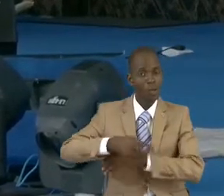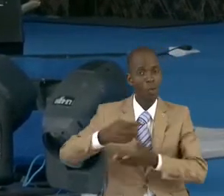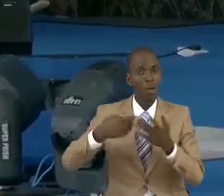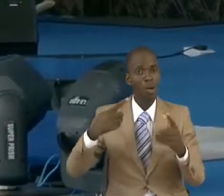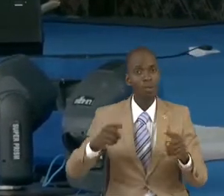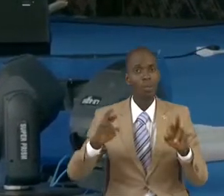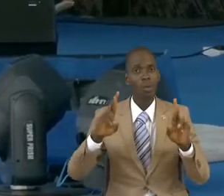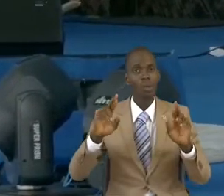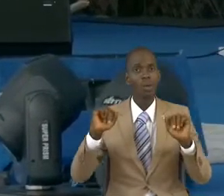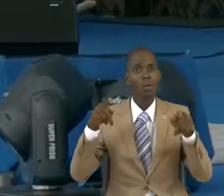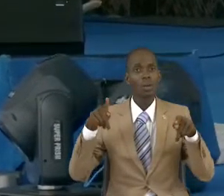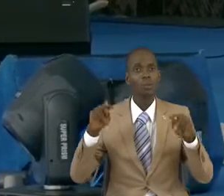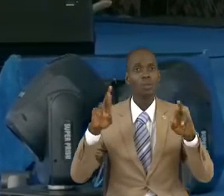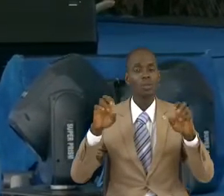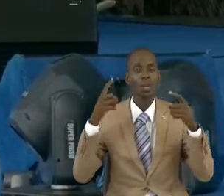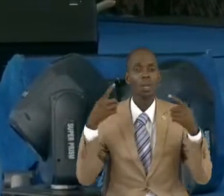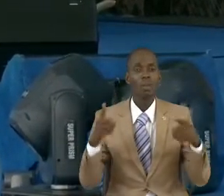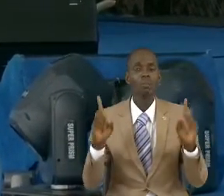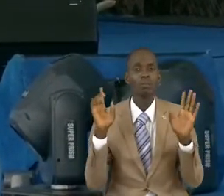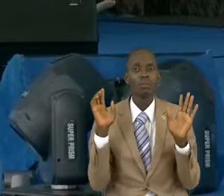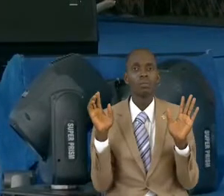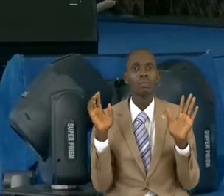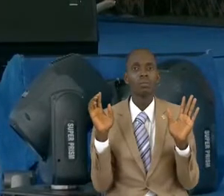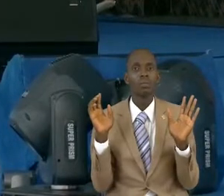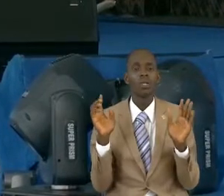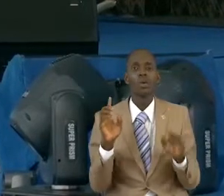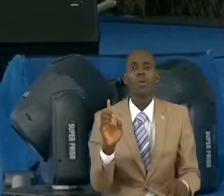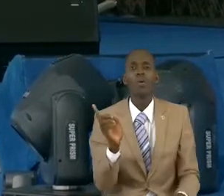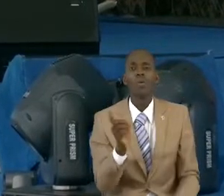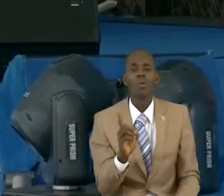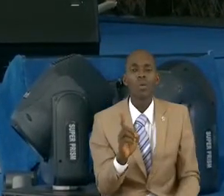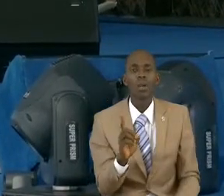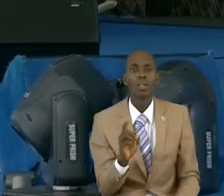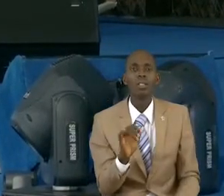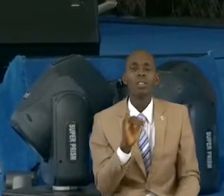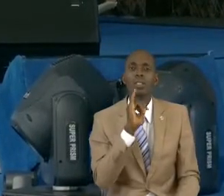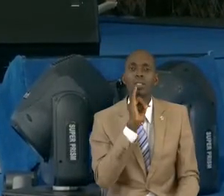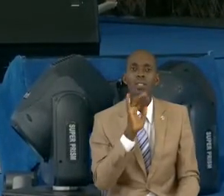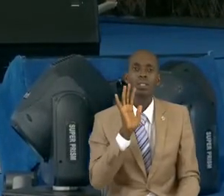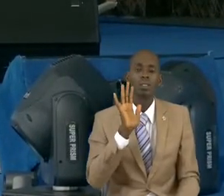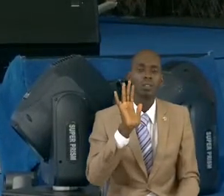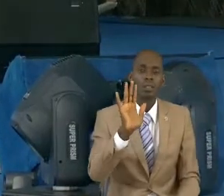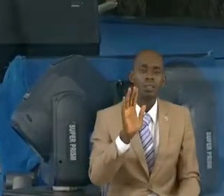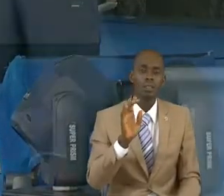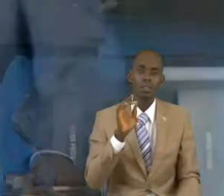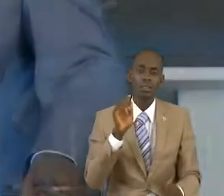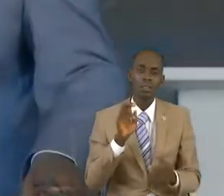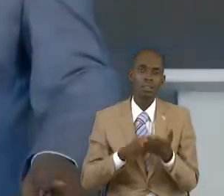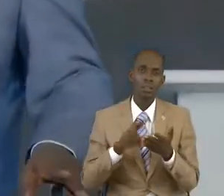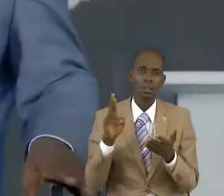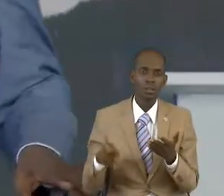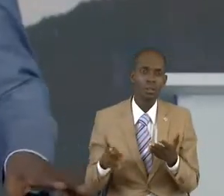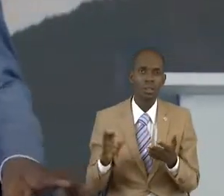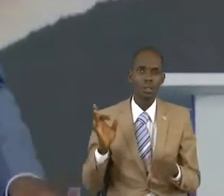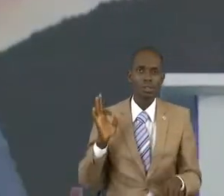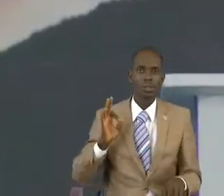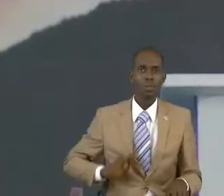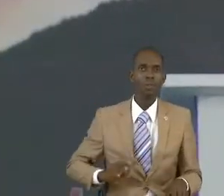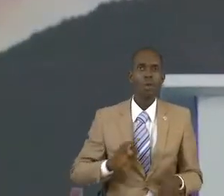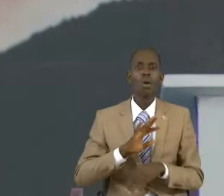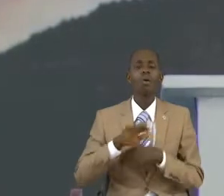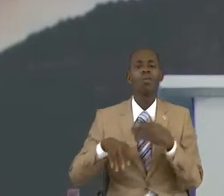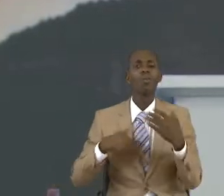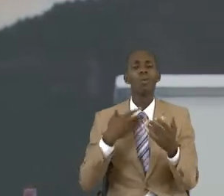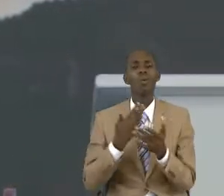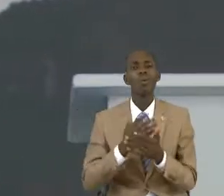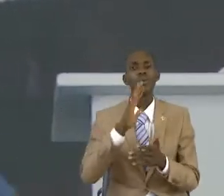place. Where is the reward and the result of all these years